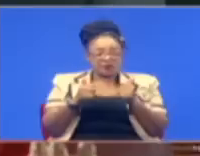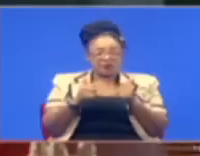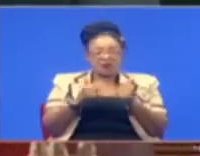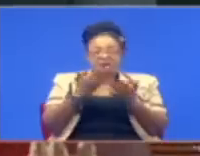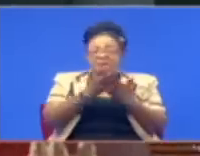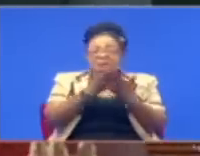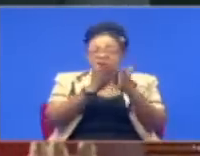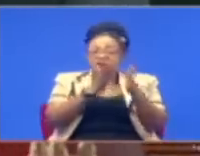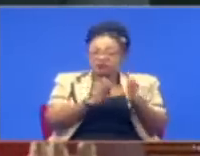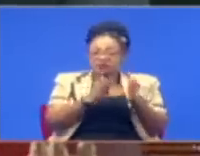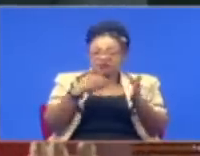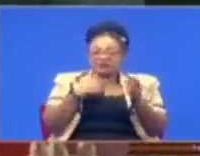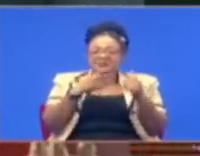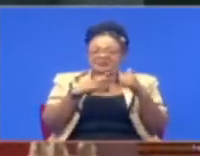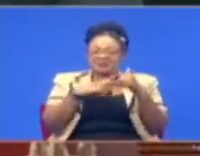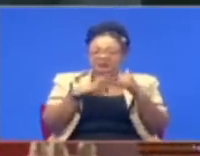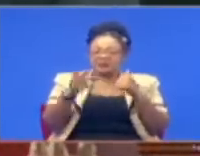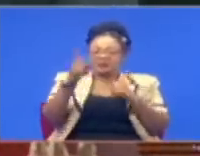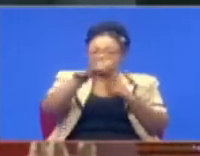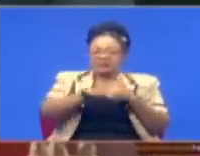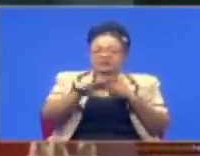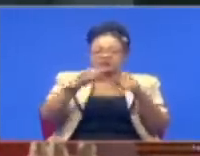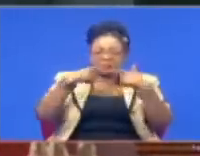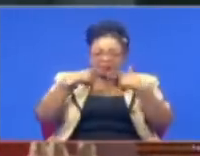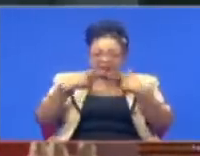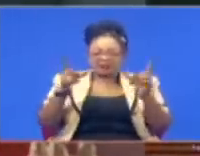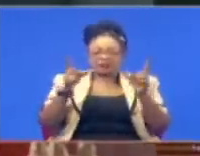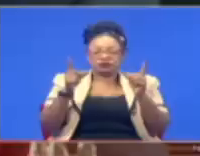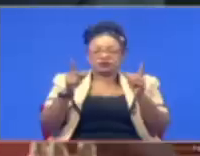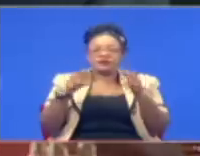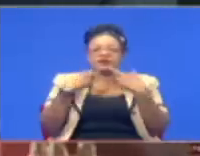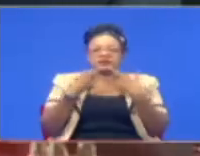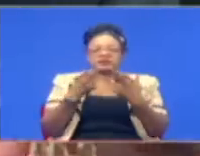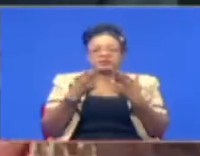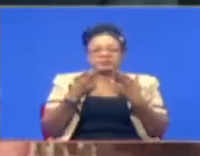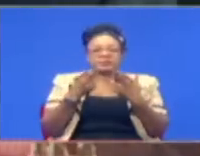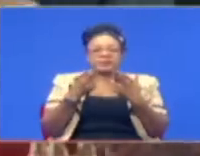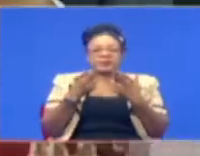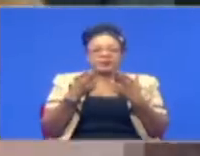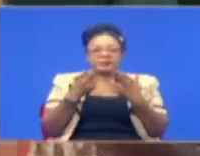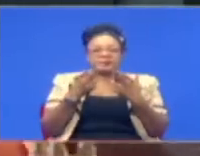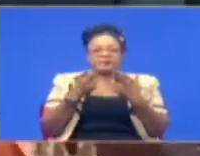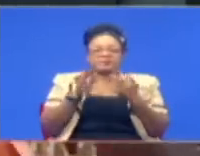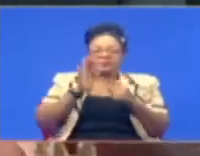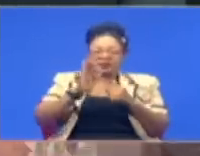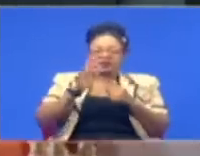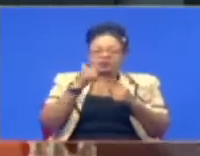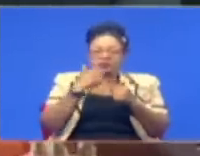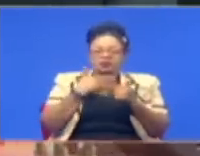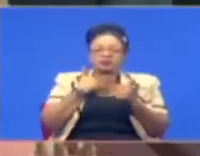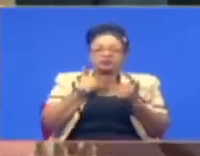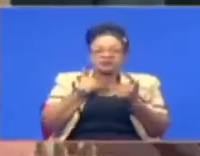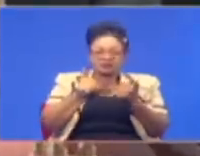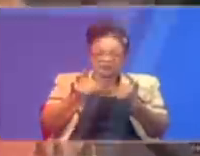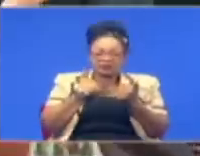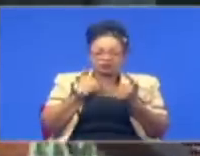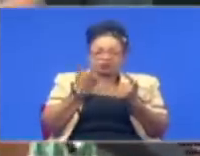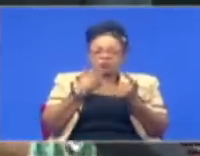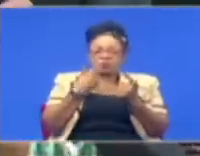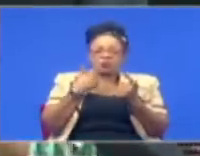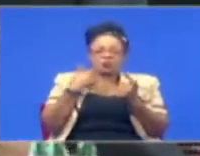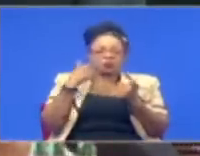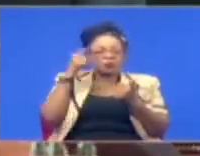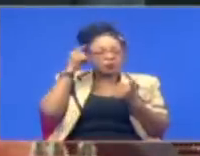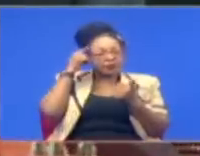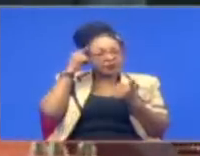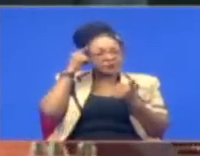Petitioner has 7 days from declaration of result. A petitioner who is desirous or who considers that